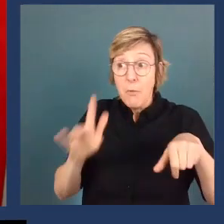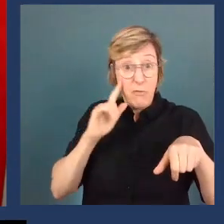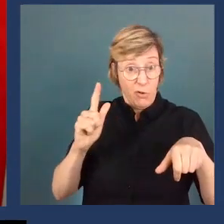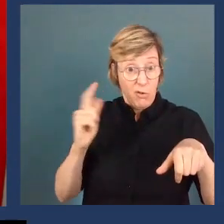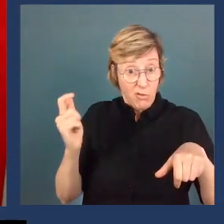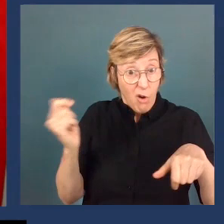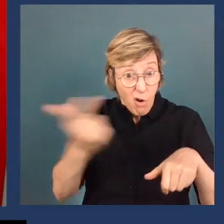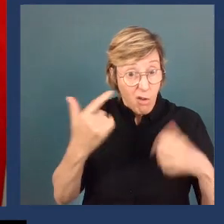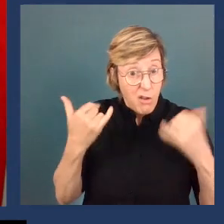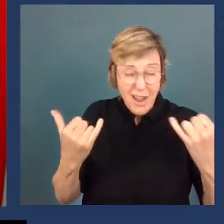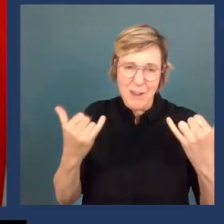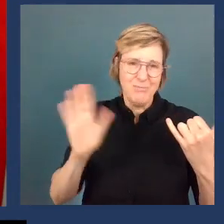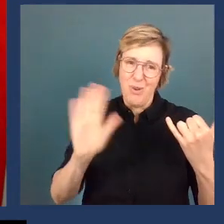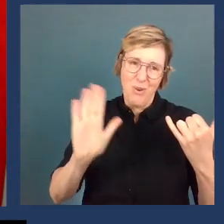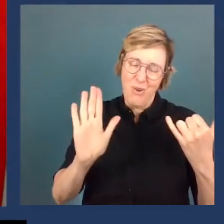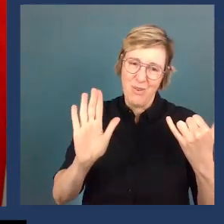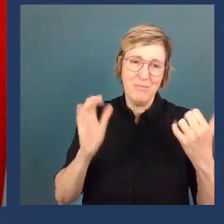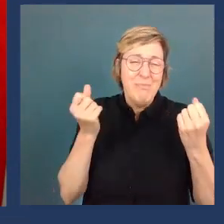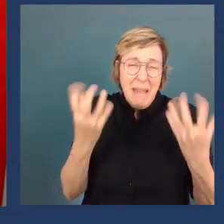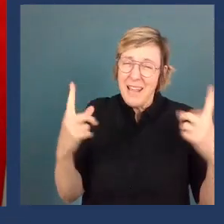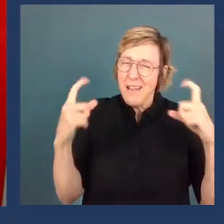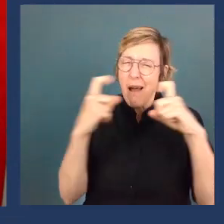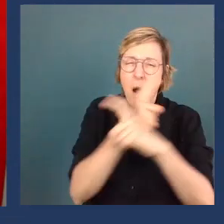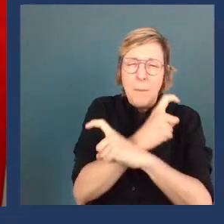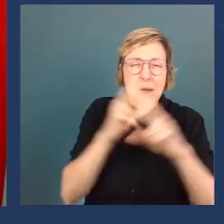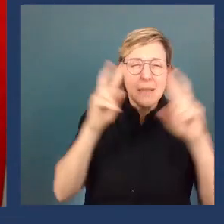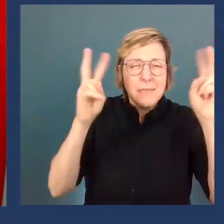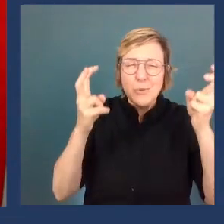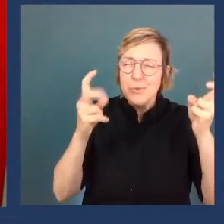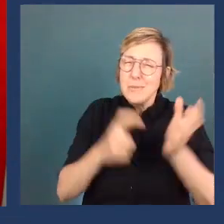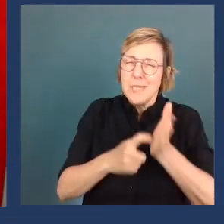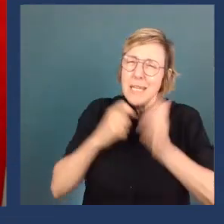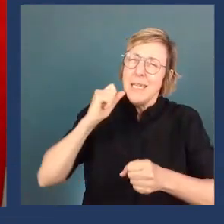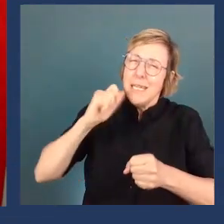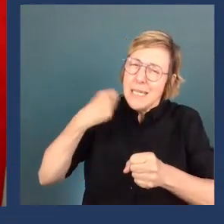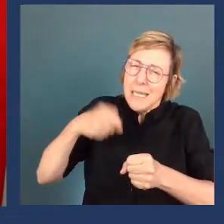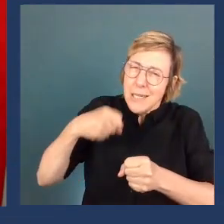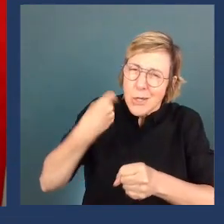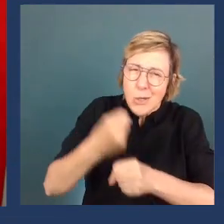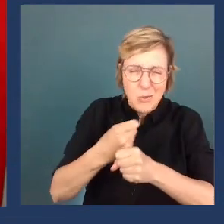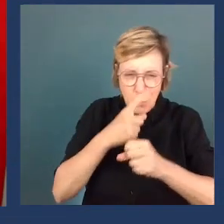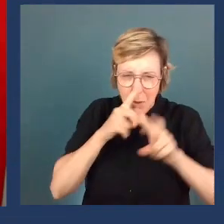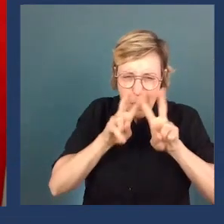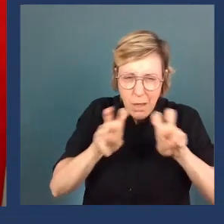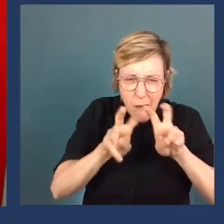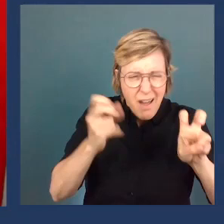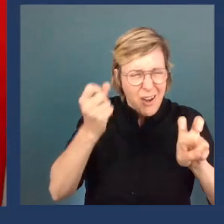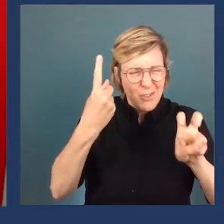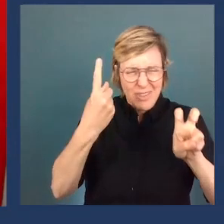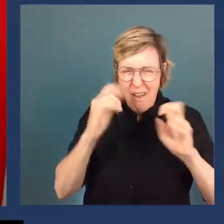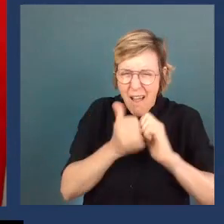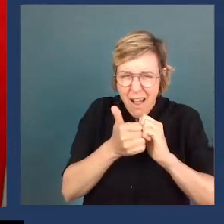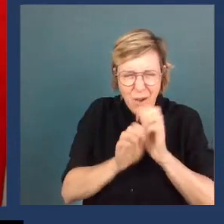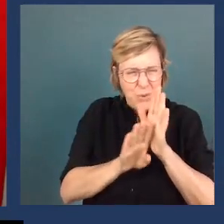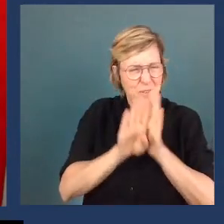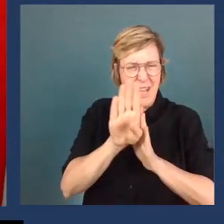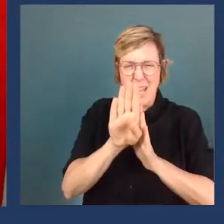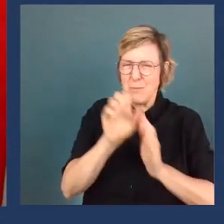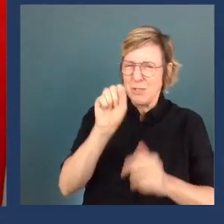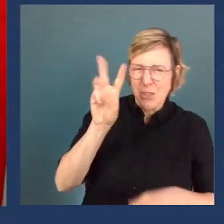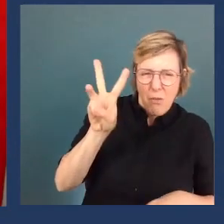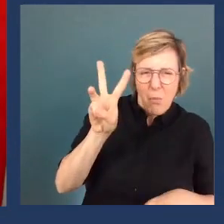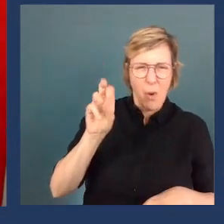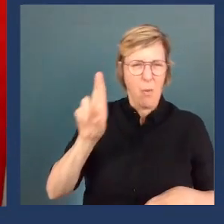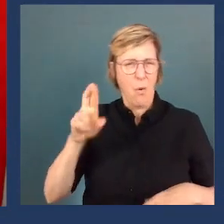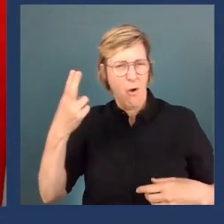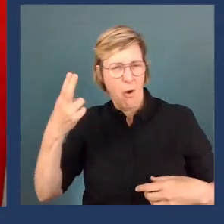of research can be needed to truly understand how to efficiently design and develop a piece of software or hardware. There's lots to be